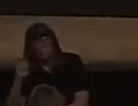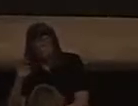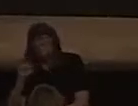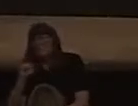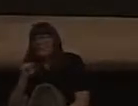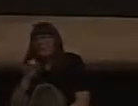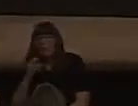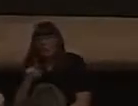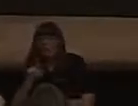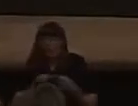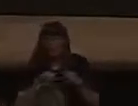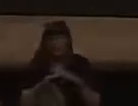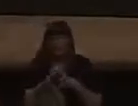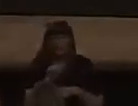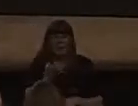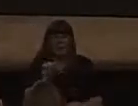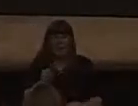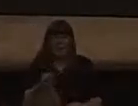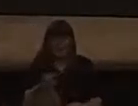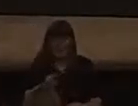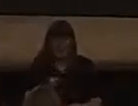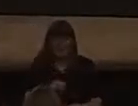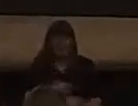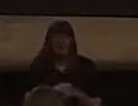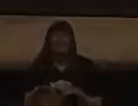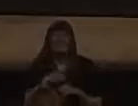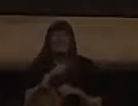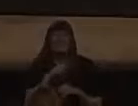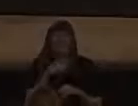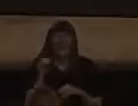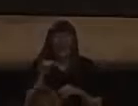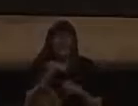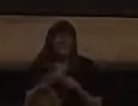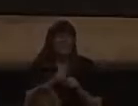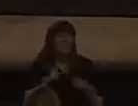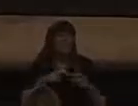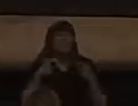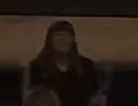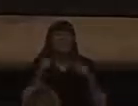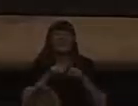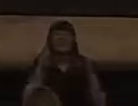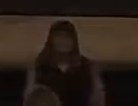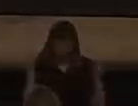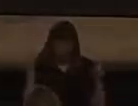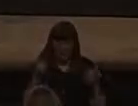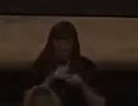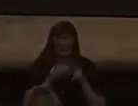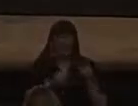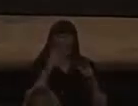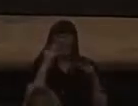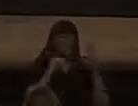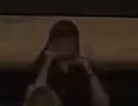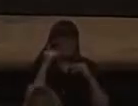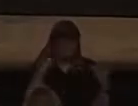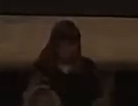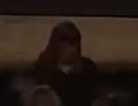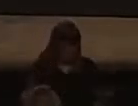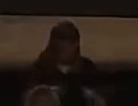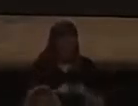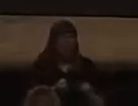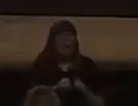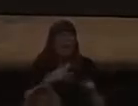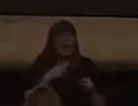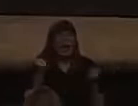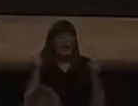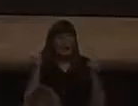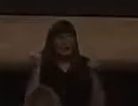Accessivan out front. That's just made a huge difference in the people's experience. We also had a lot